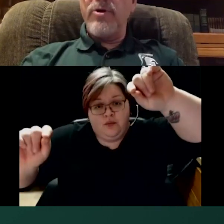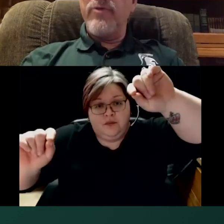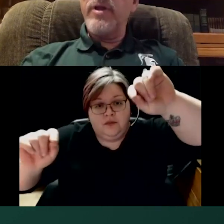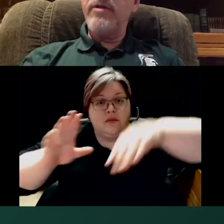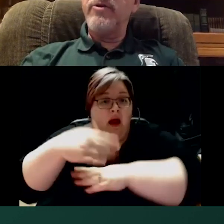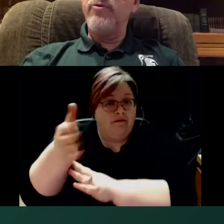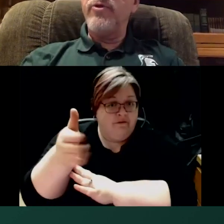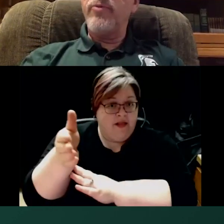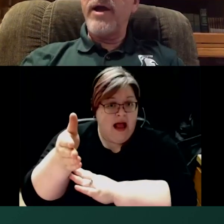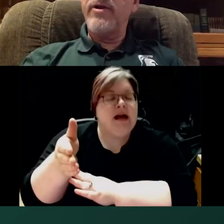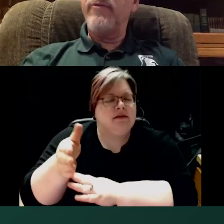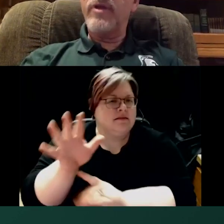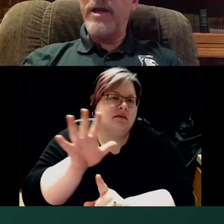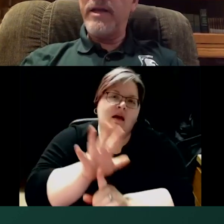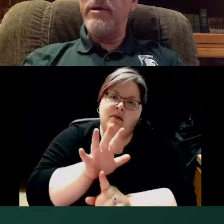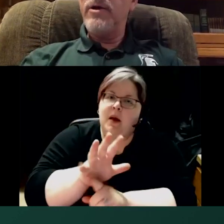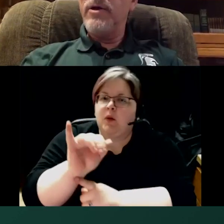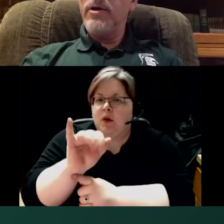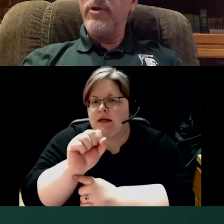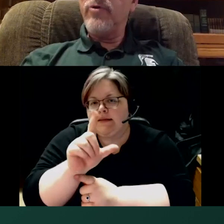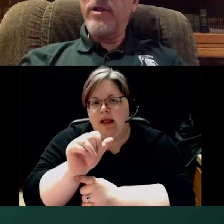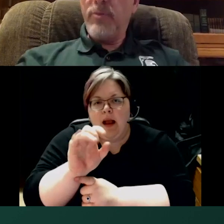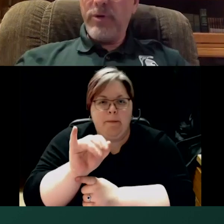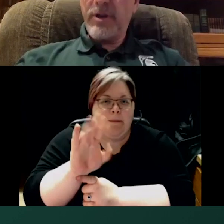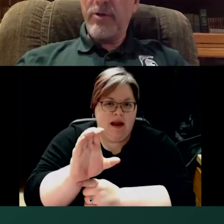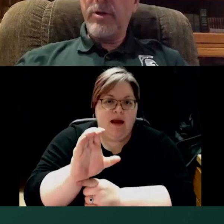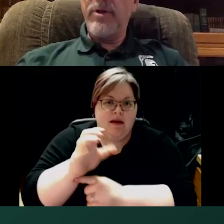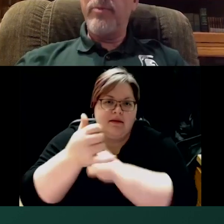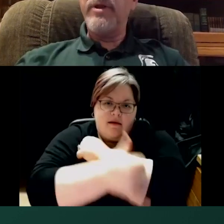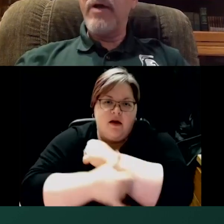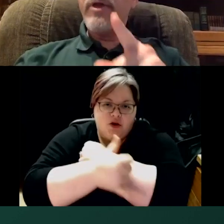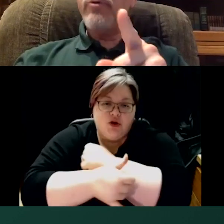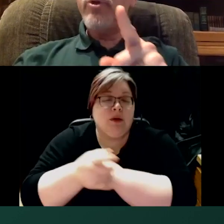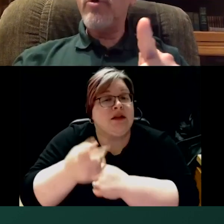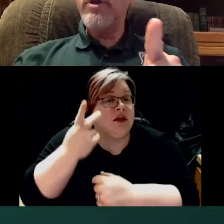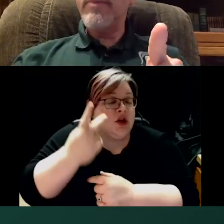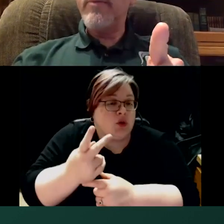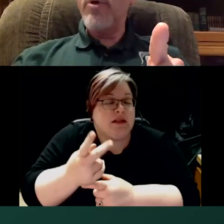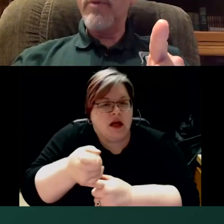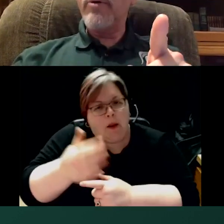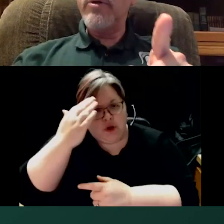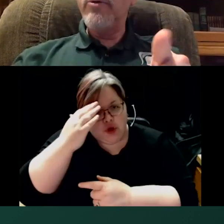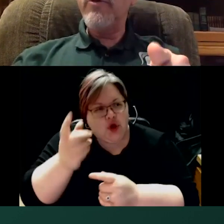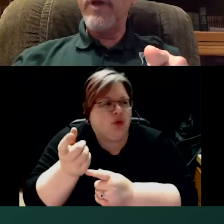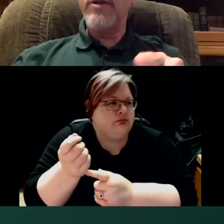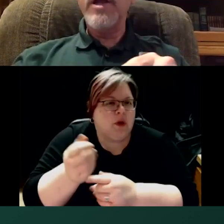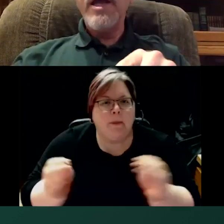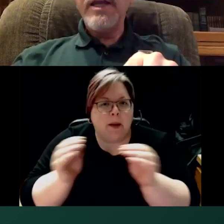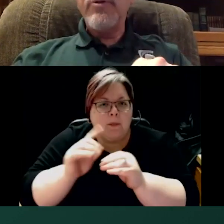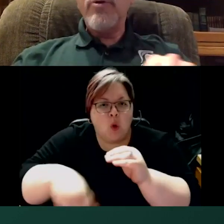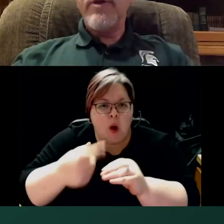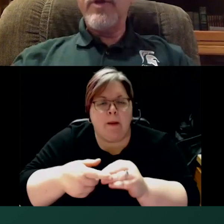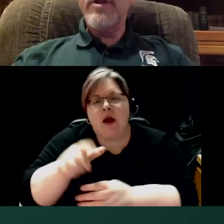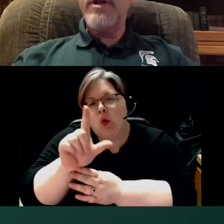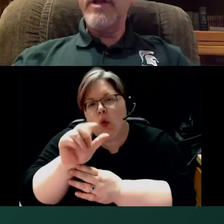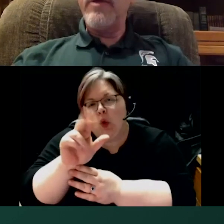might wonder if this has to do with the practice of sighting the crescent moon to start the month. But now that you know a little bit more about lunar phases, you